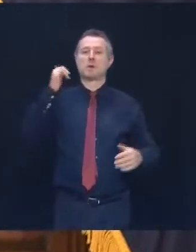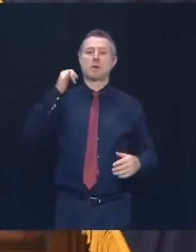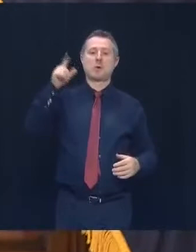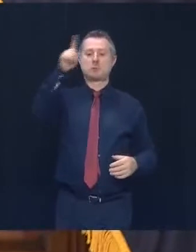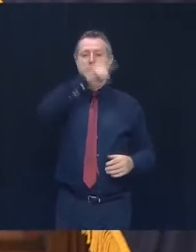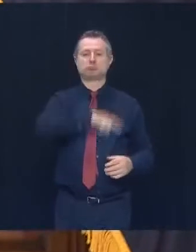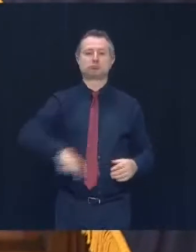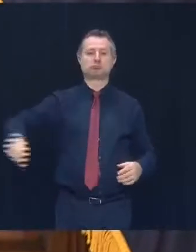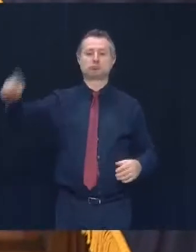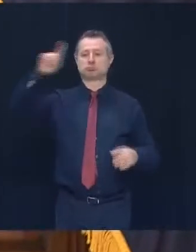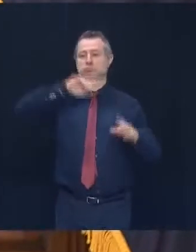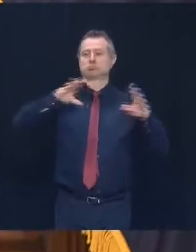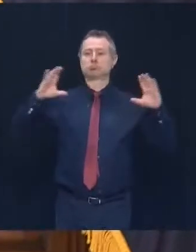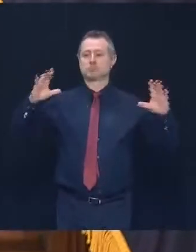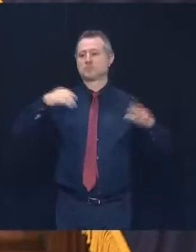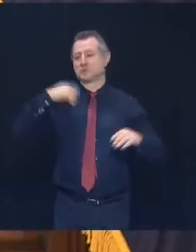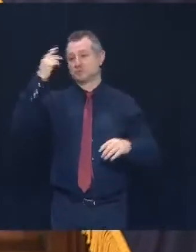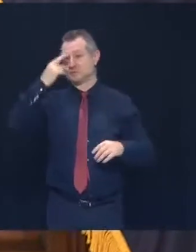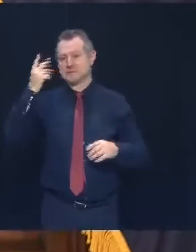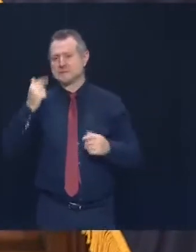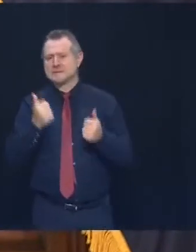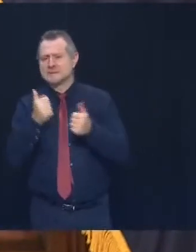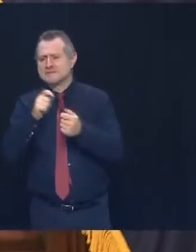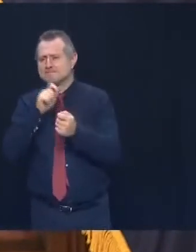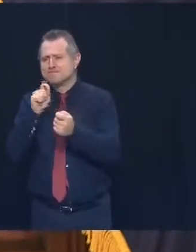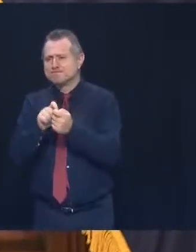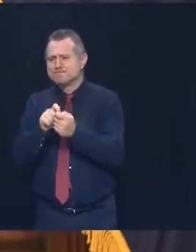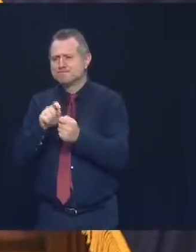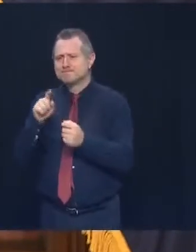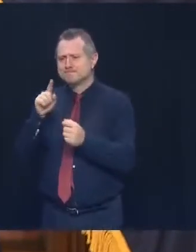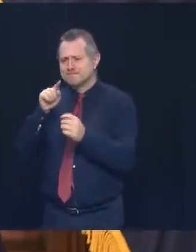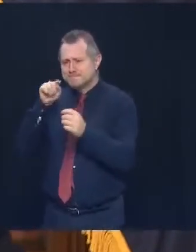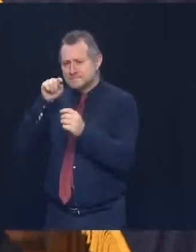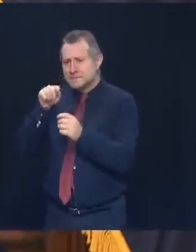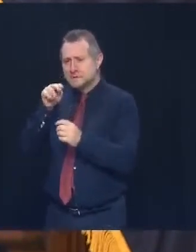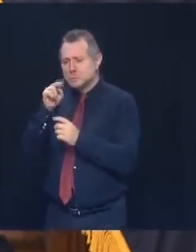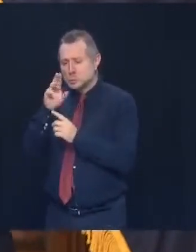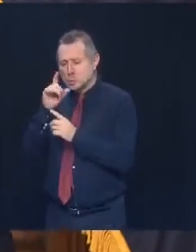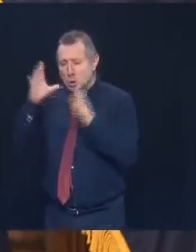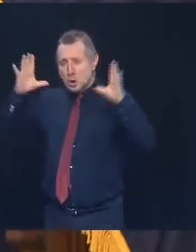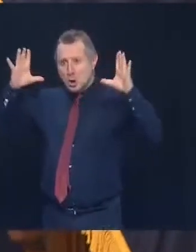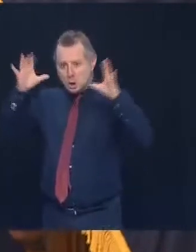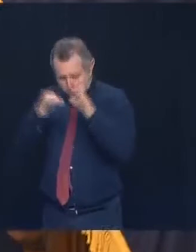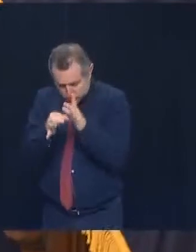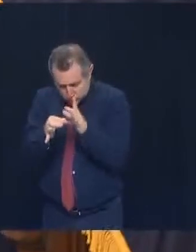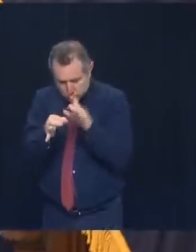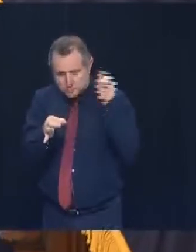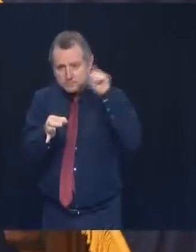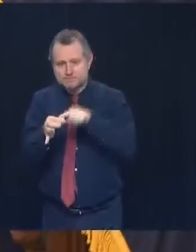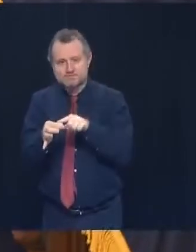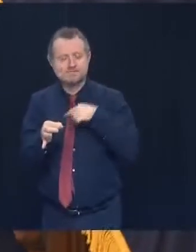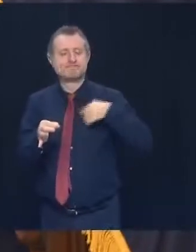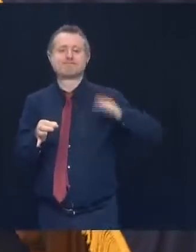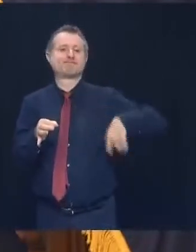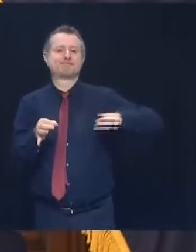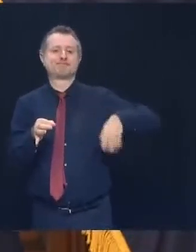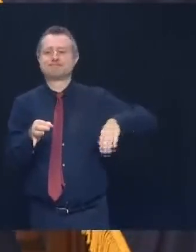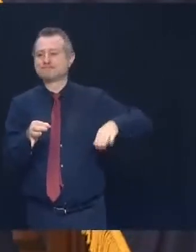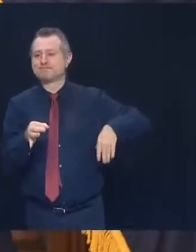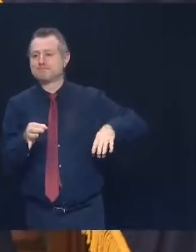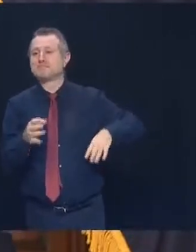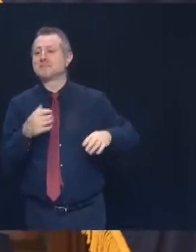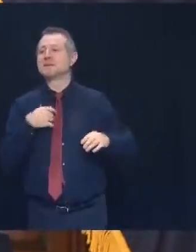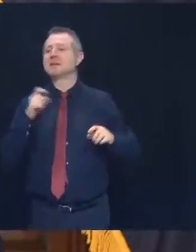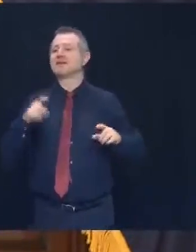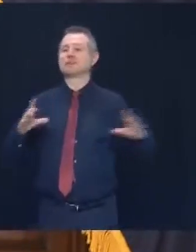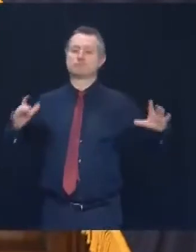don't have a nucleus of the cell, if you will. And that's why you see such a broad area. But